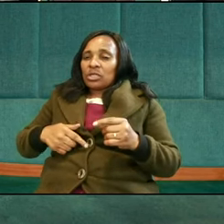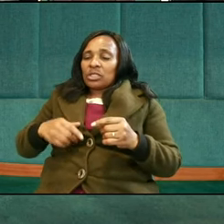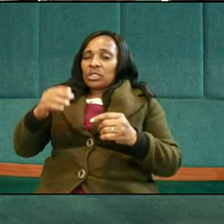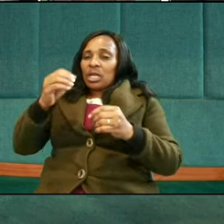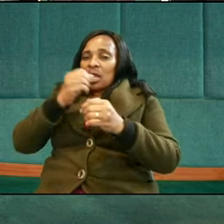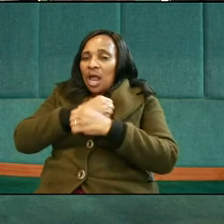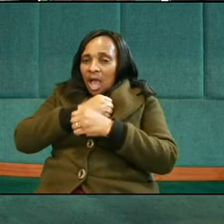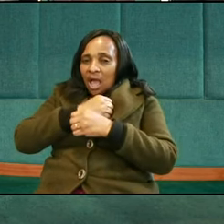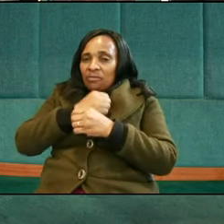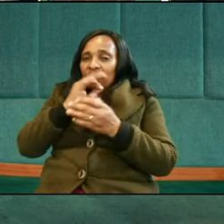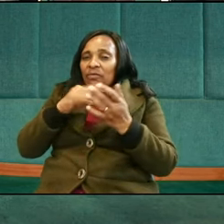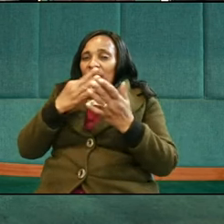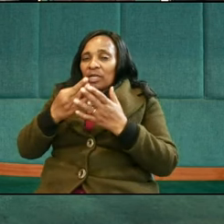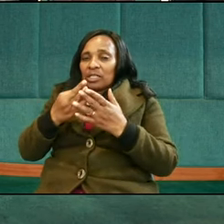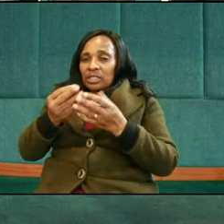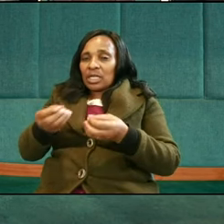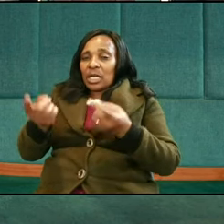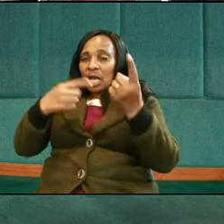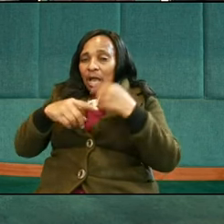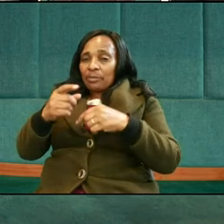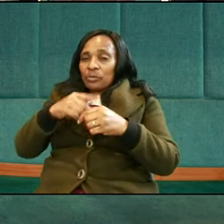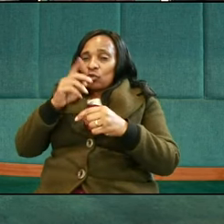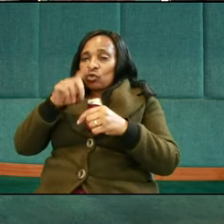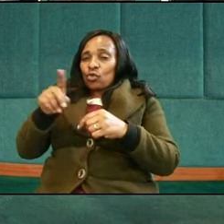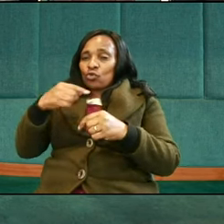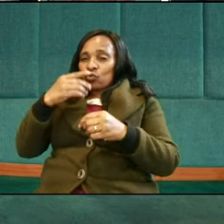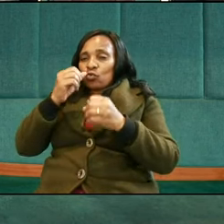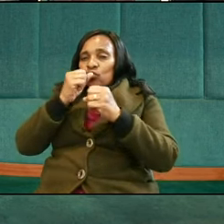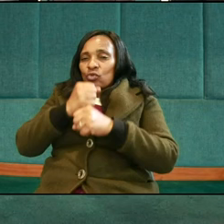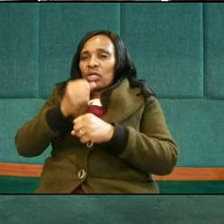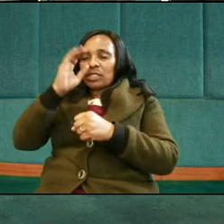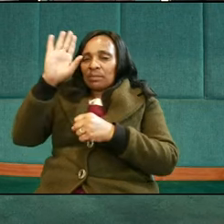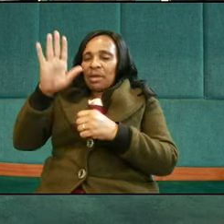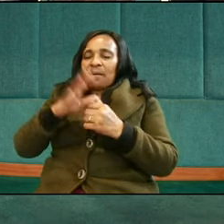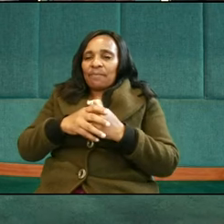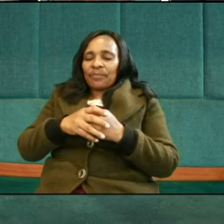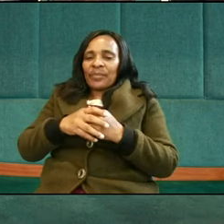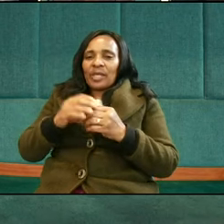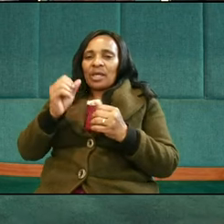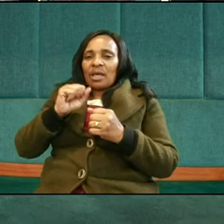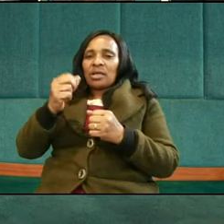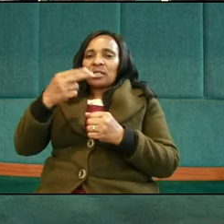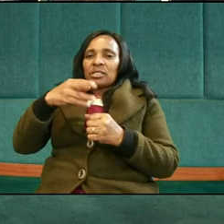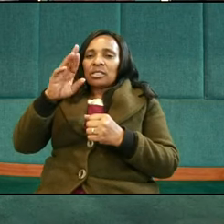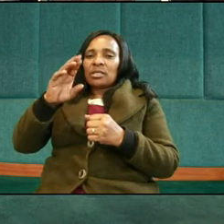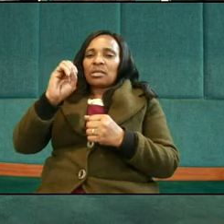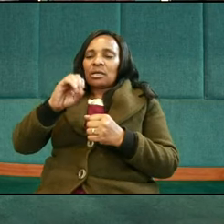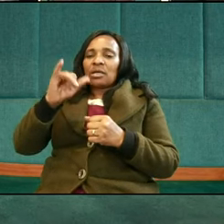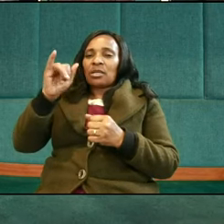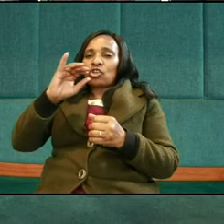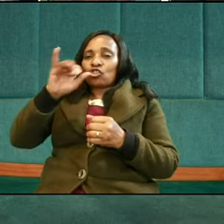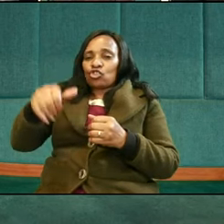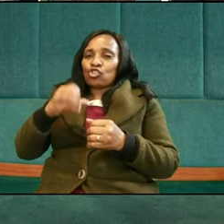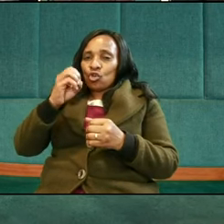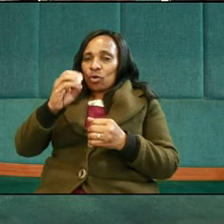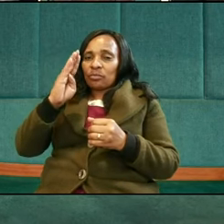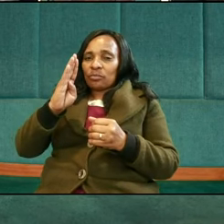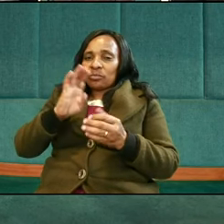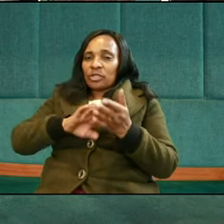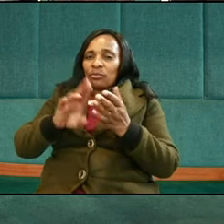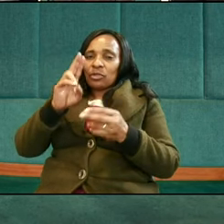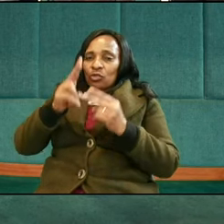love surrounds those who trust in him." Amen. Ash? I will read Job 22,